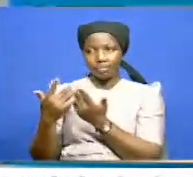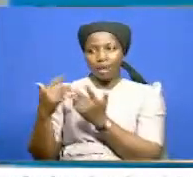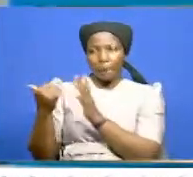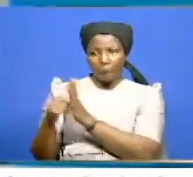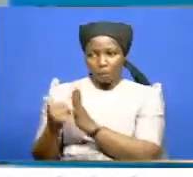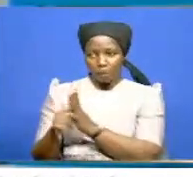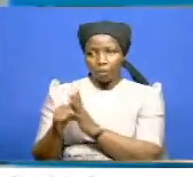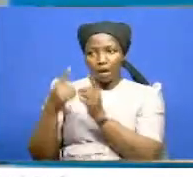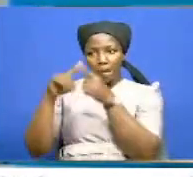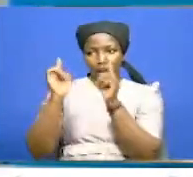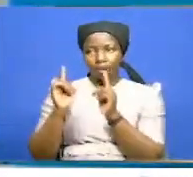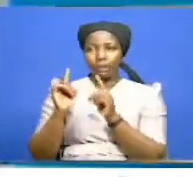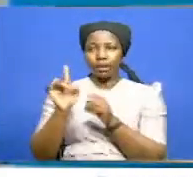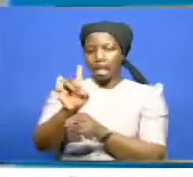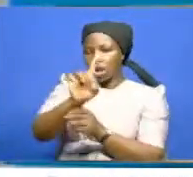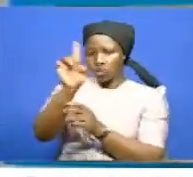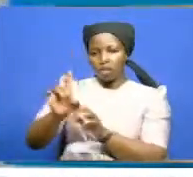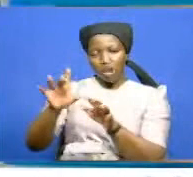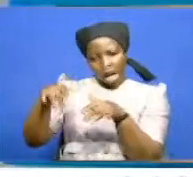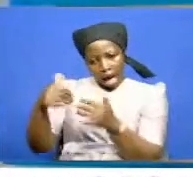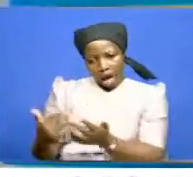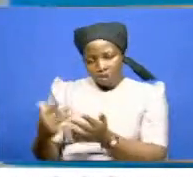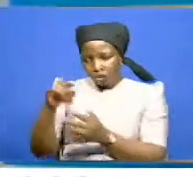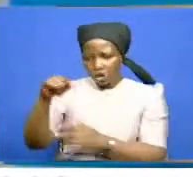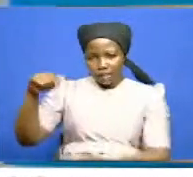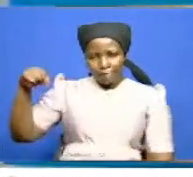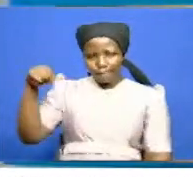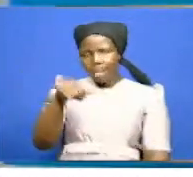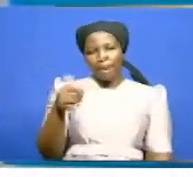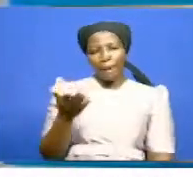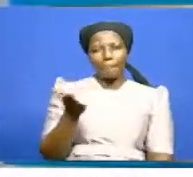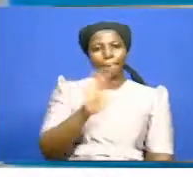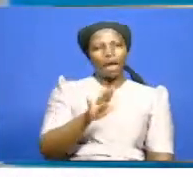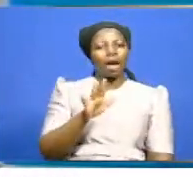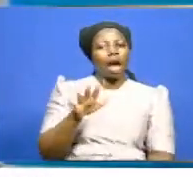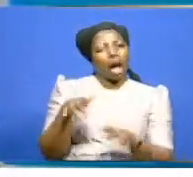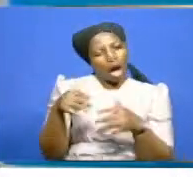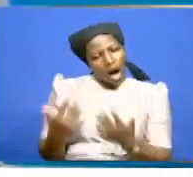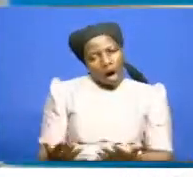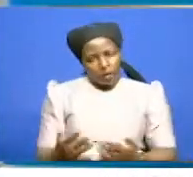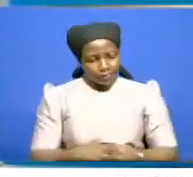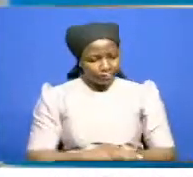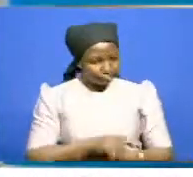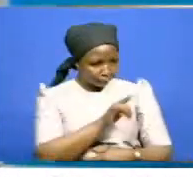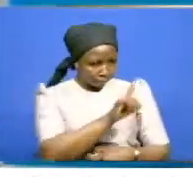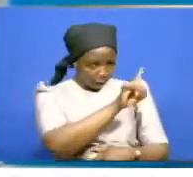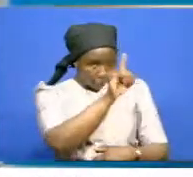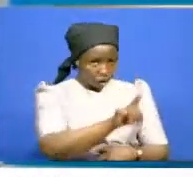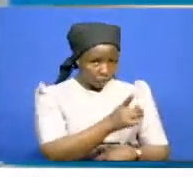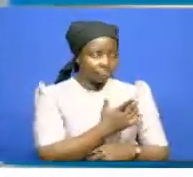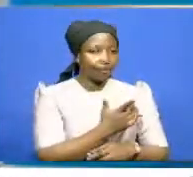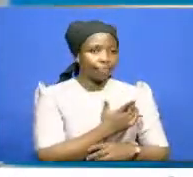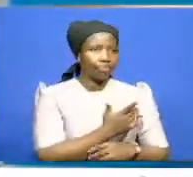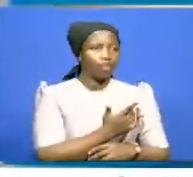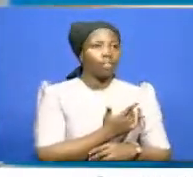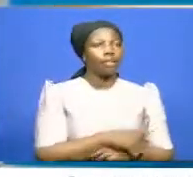the question is, how will you repay? That's a question that you have been battling with. Yeah, that's a question. So what are